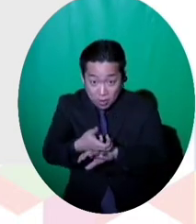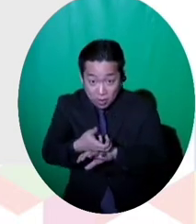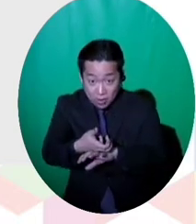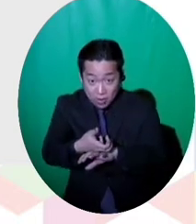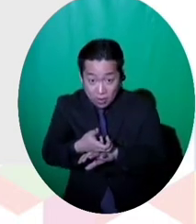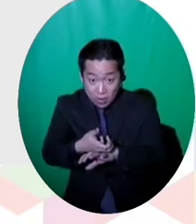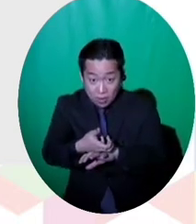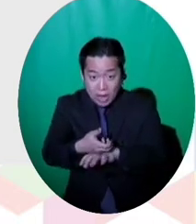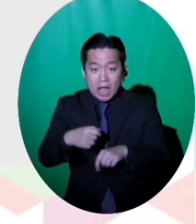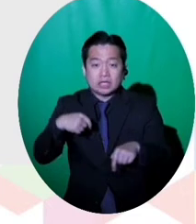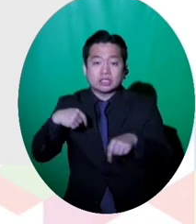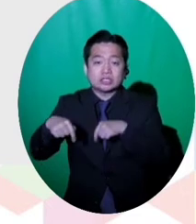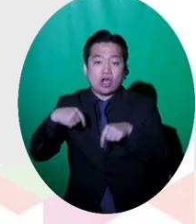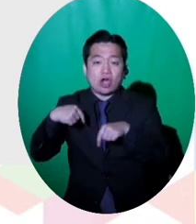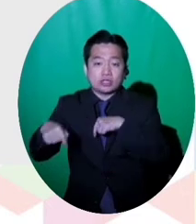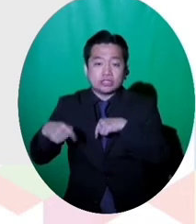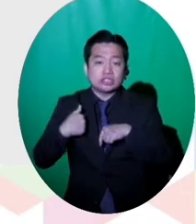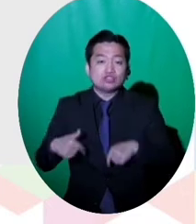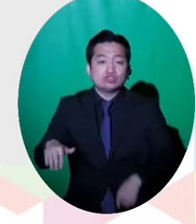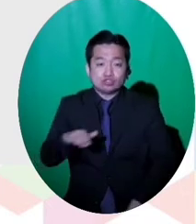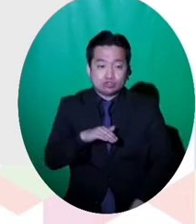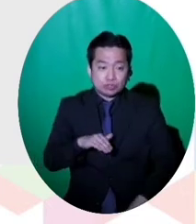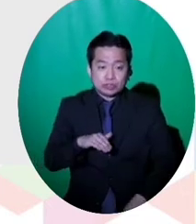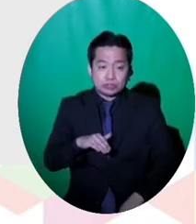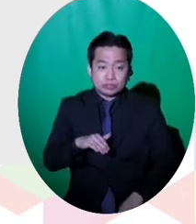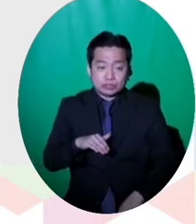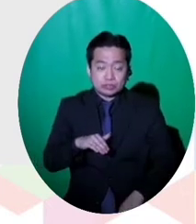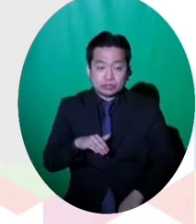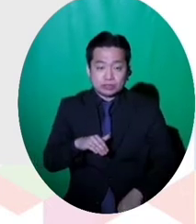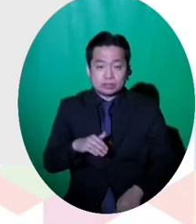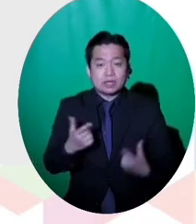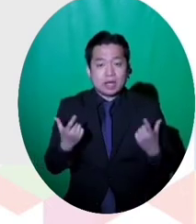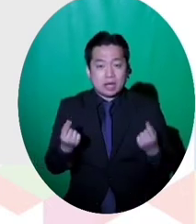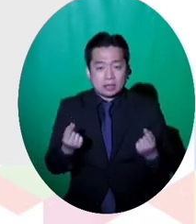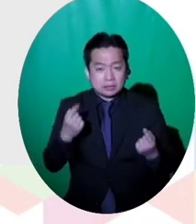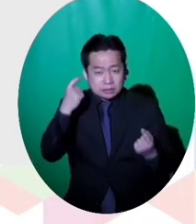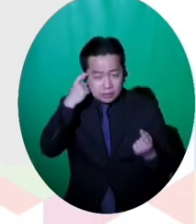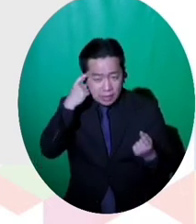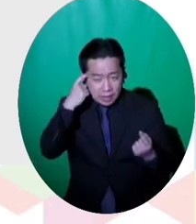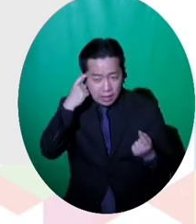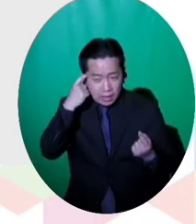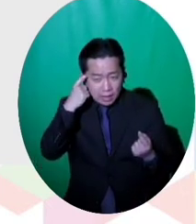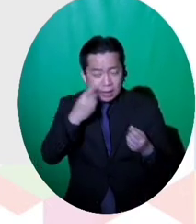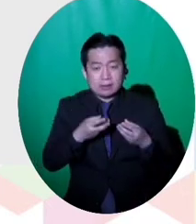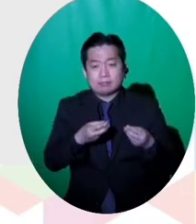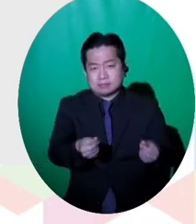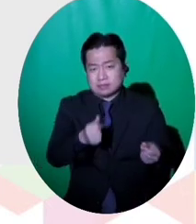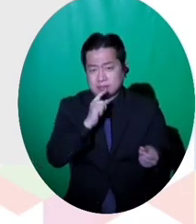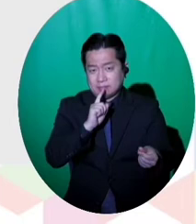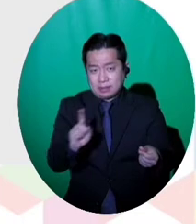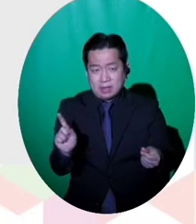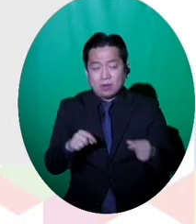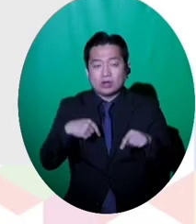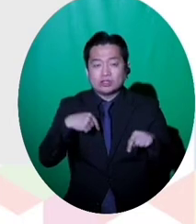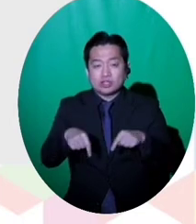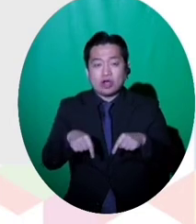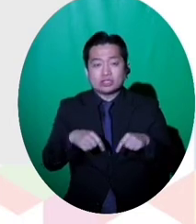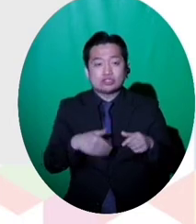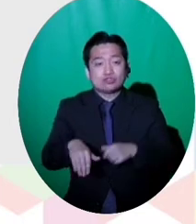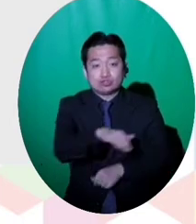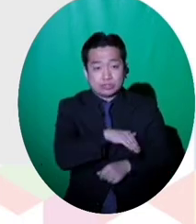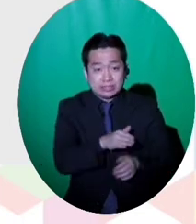political we. I like that statement because it points out that the political we, citizens, are in